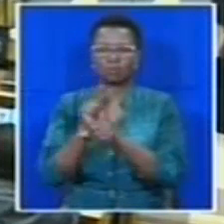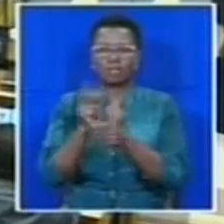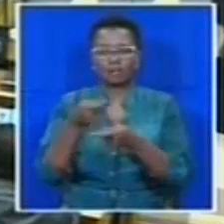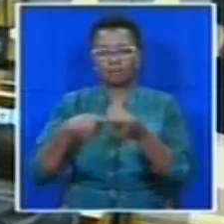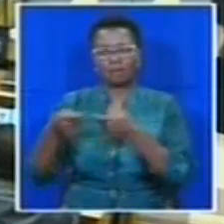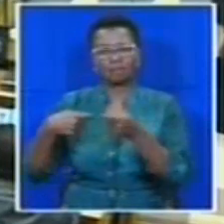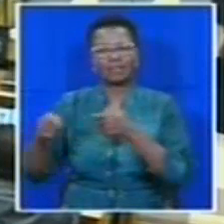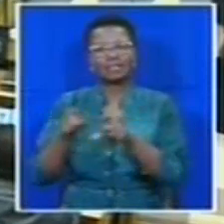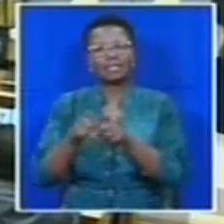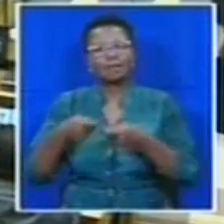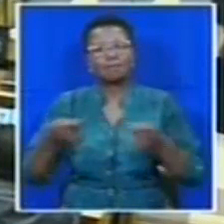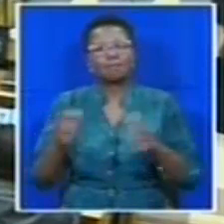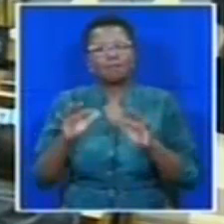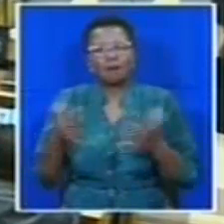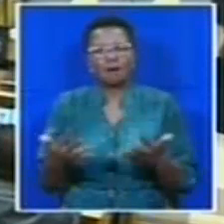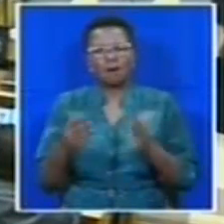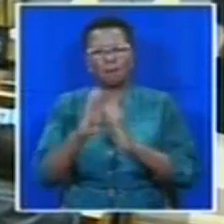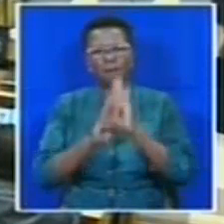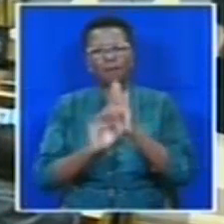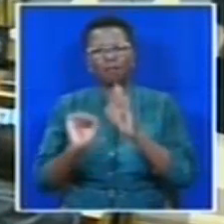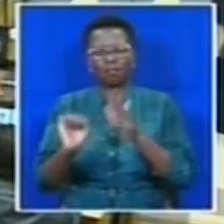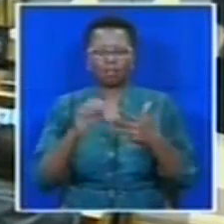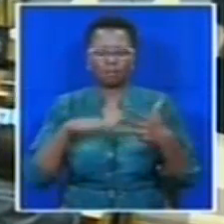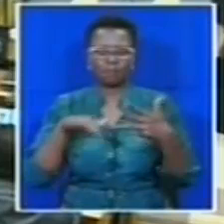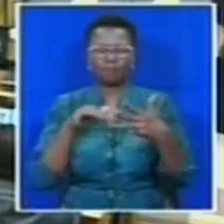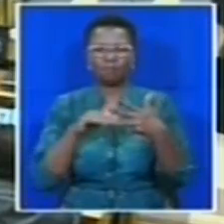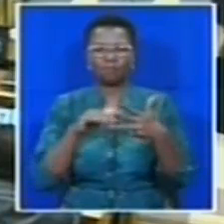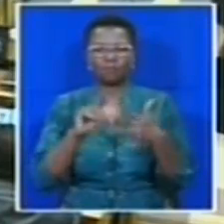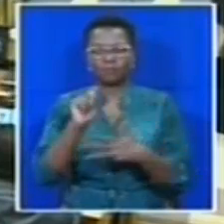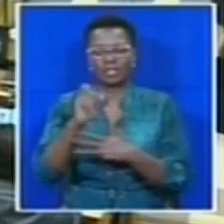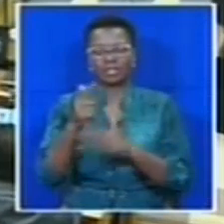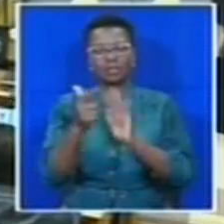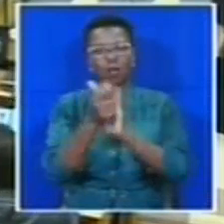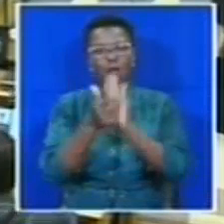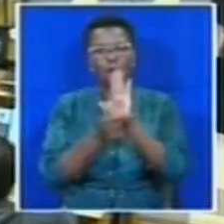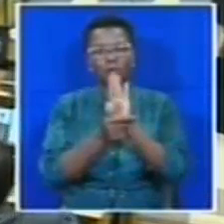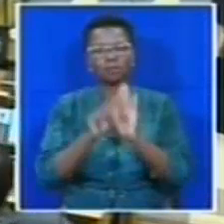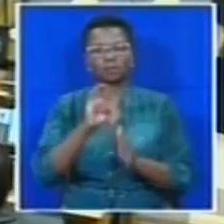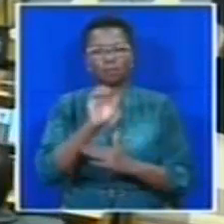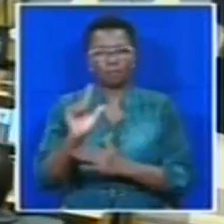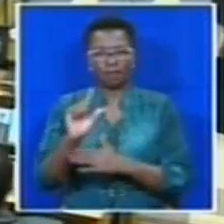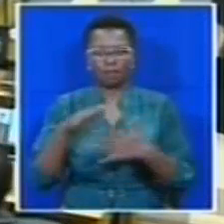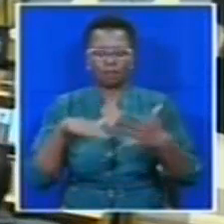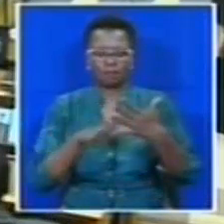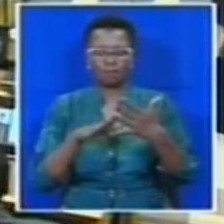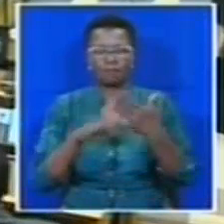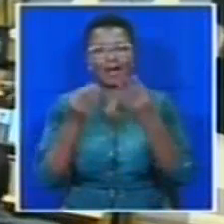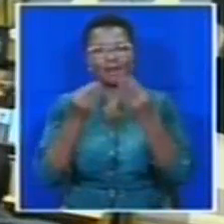amendment of revenue laws bill, introduction, taxation laws amendment bill, introduction, finance